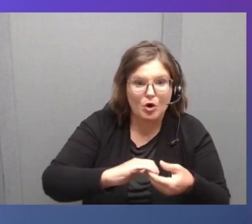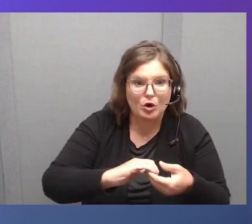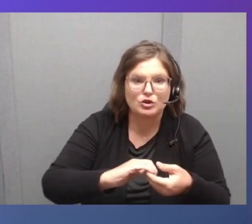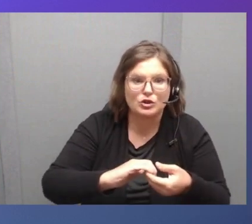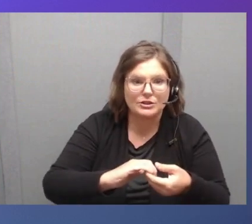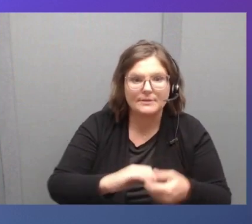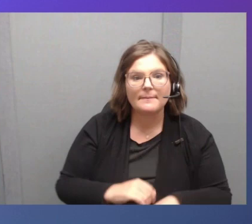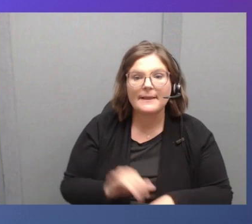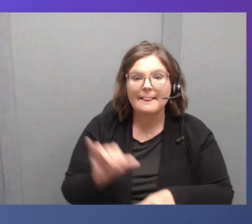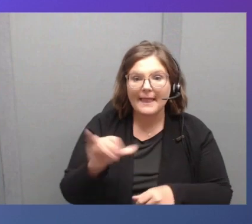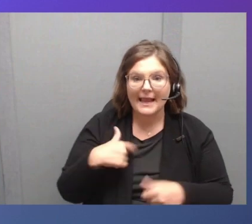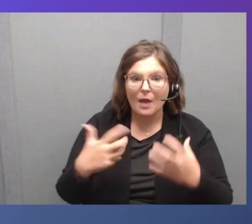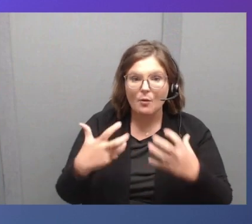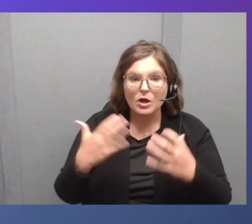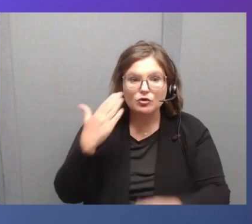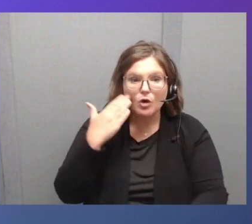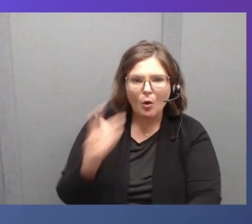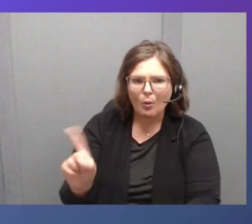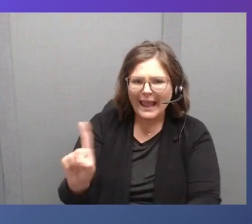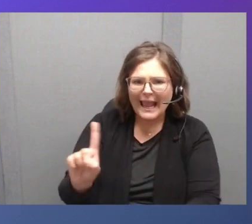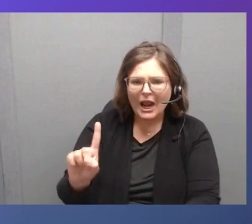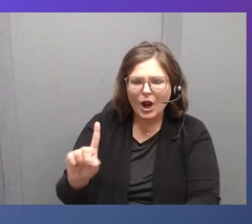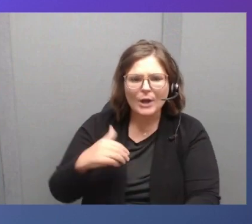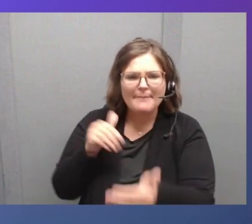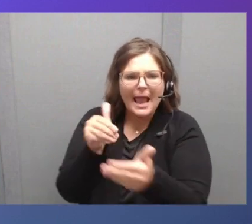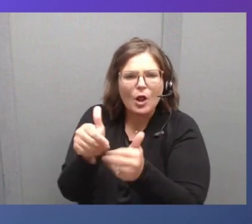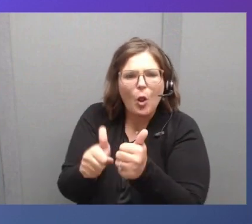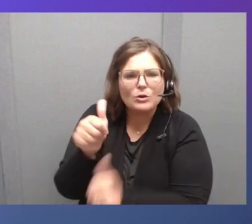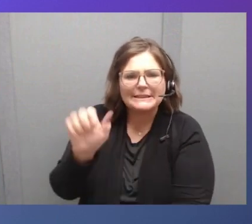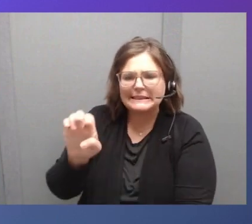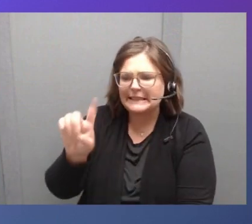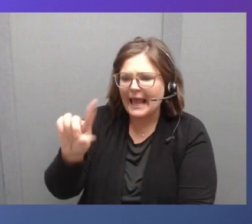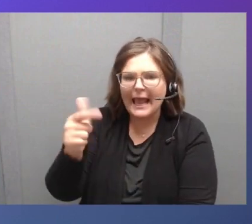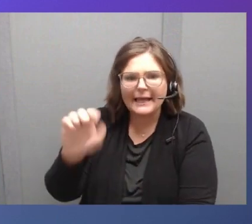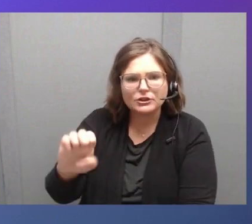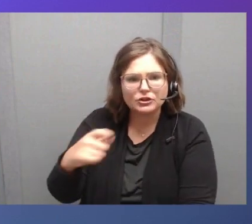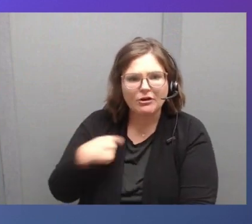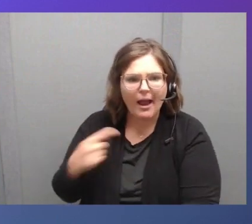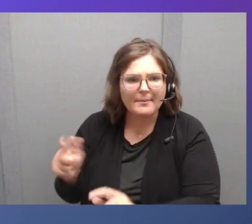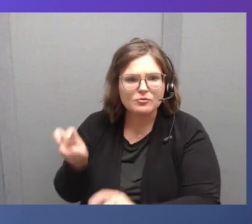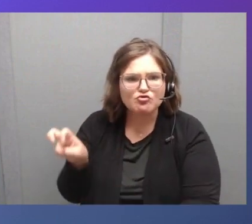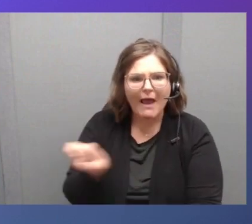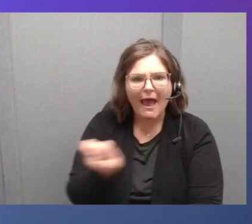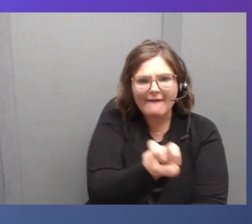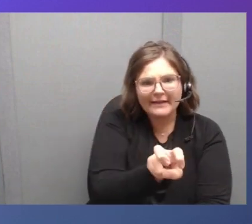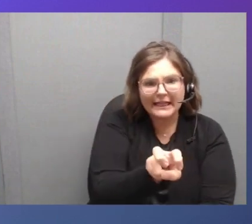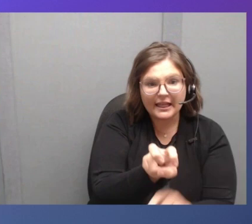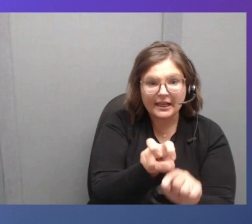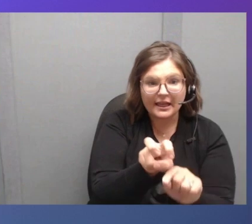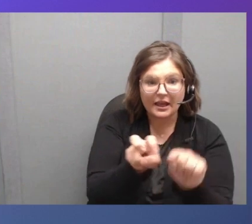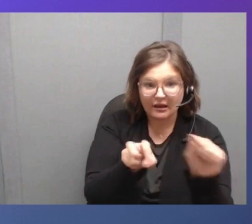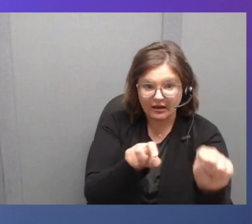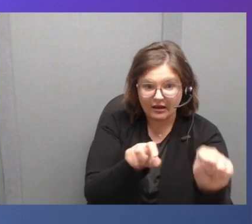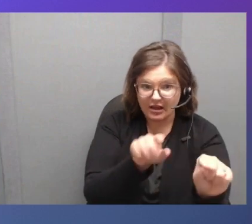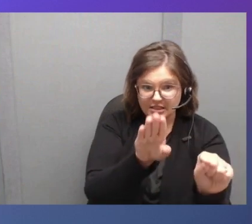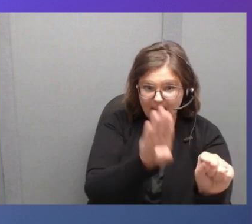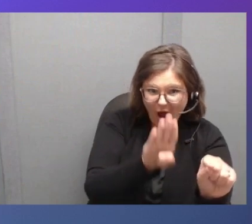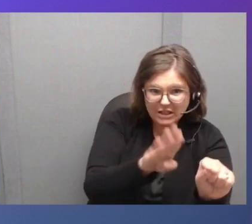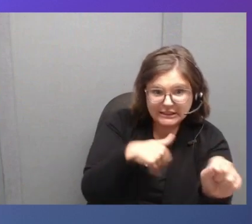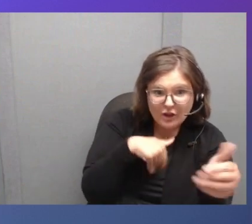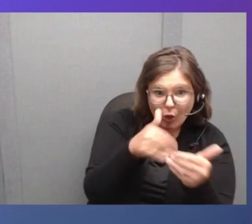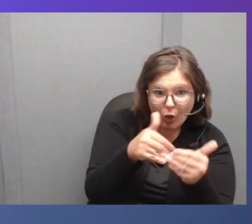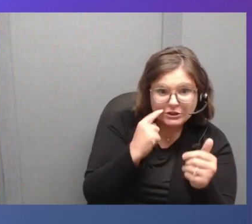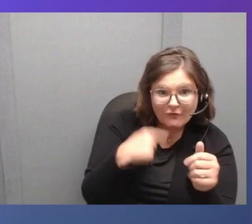edge is the closest edge. I woke up in Boston, little road trip down to Miami. Yeah. Boston's still closest. You wouldn't have known that. I wouldn't have known that, but the APIs